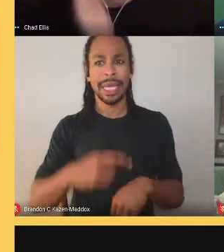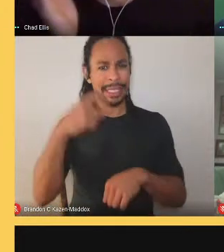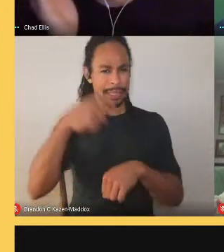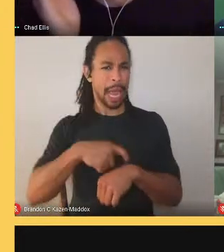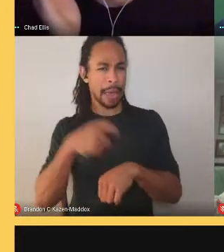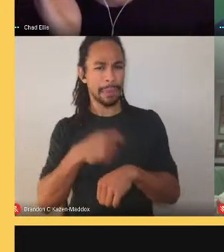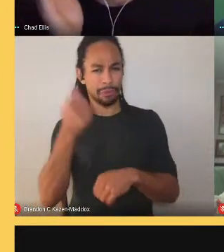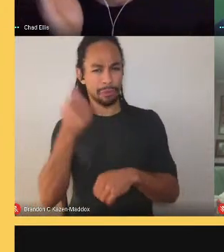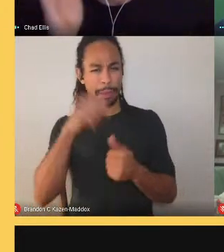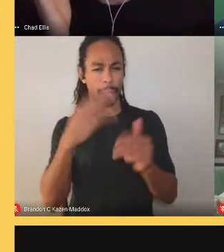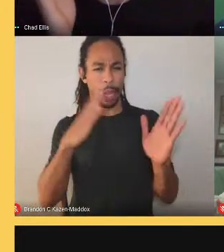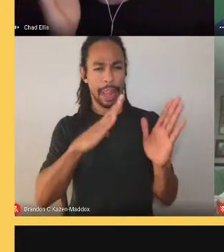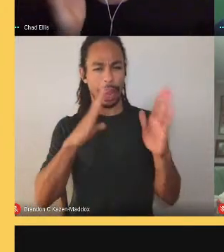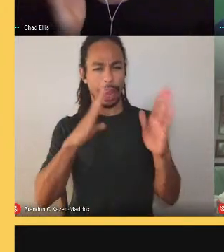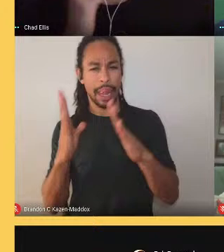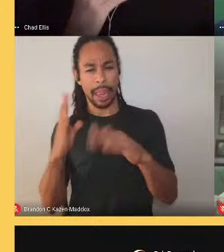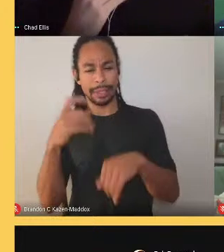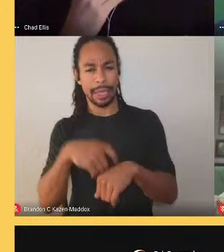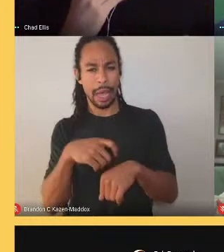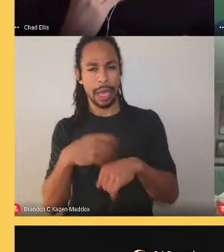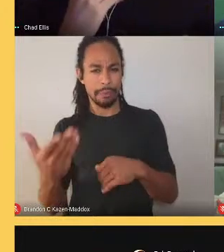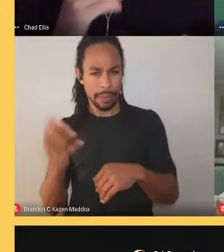we still? Yeah.